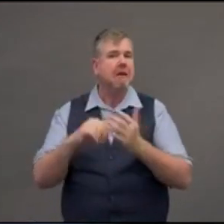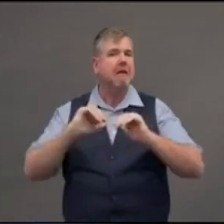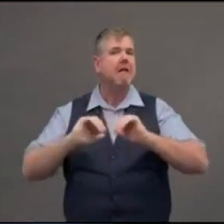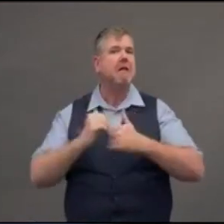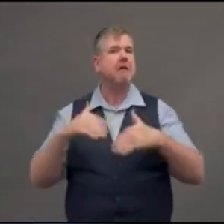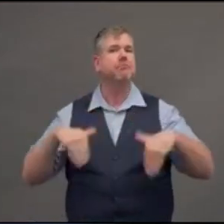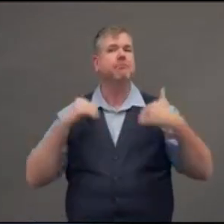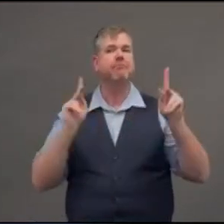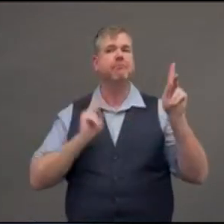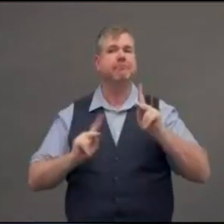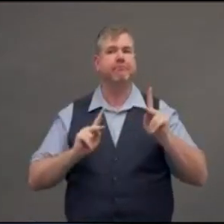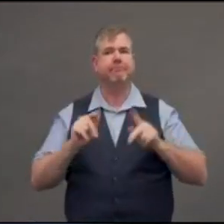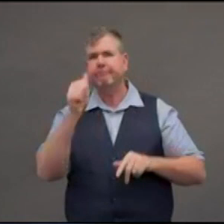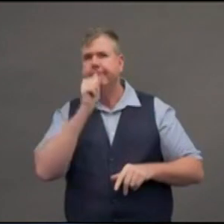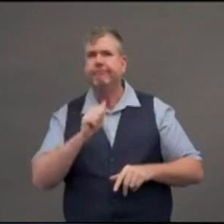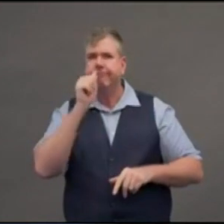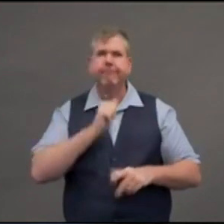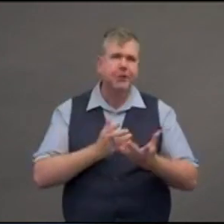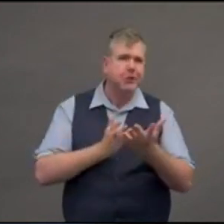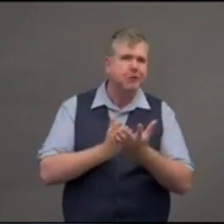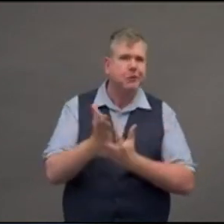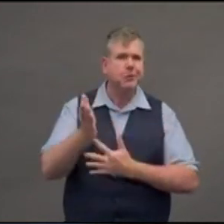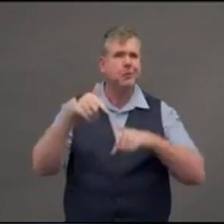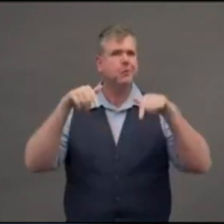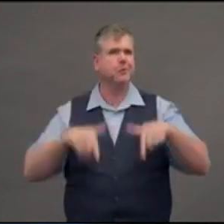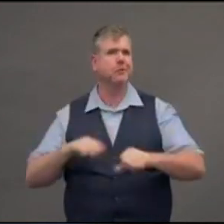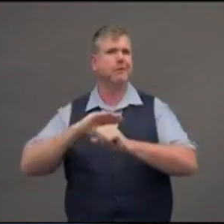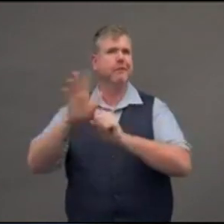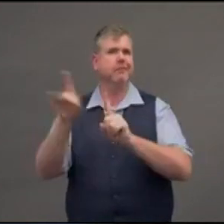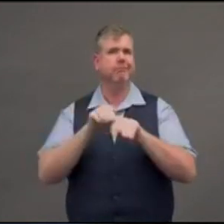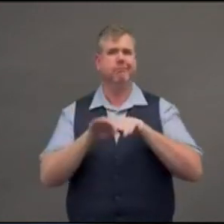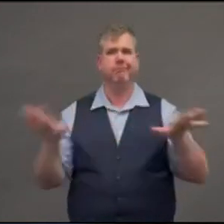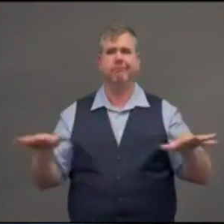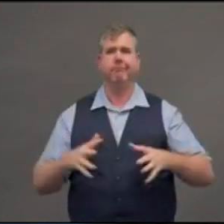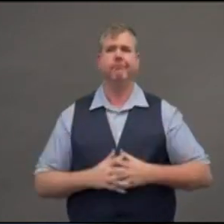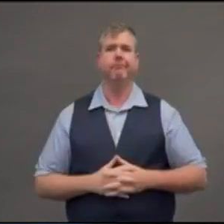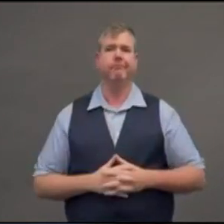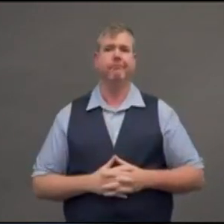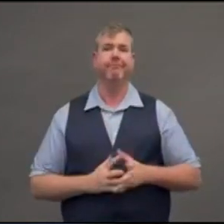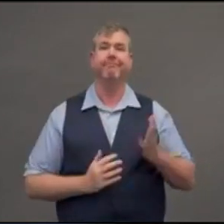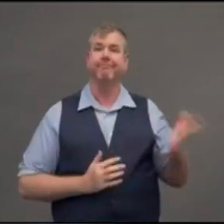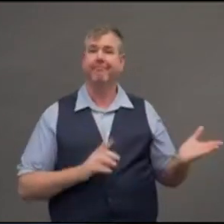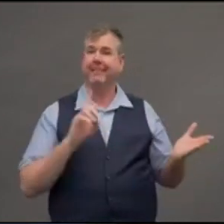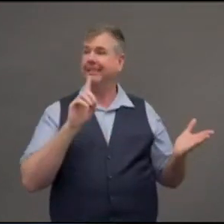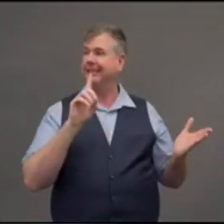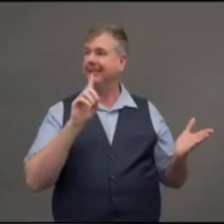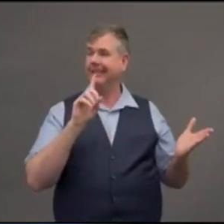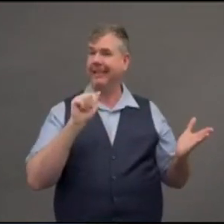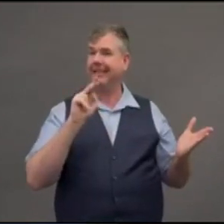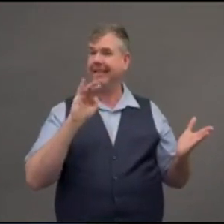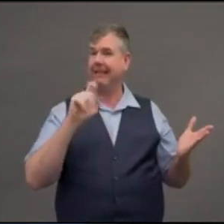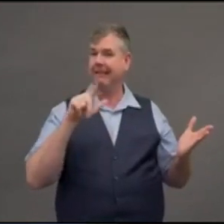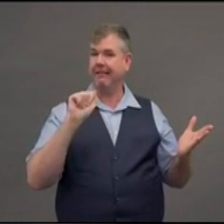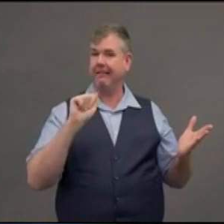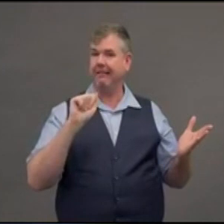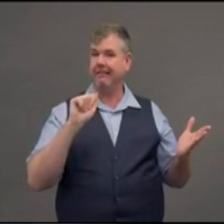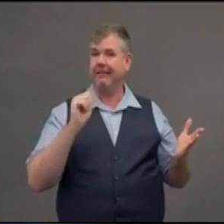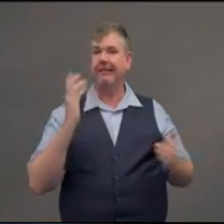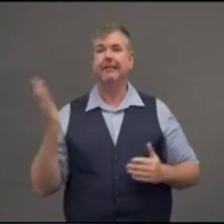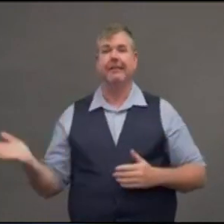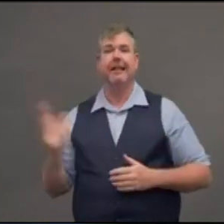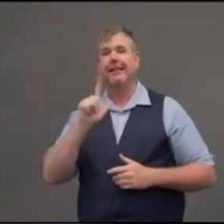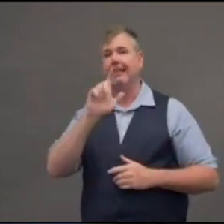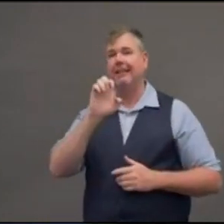Daniela and Lizette here with me. Thank you for joining me. Welcome. Thank you. So start off by telling me about the American Fellows